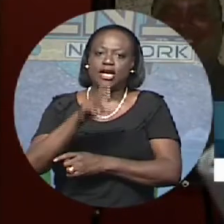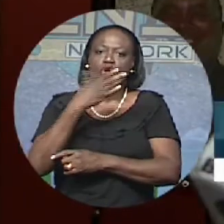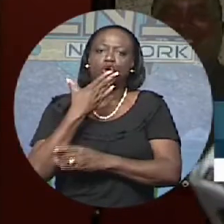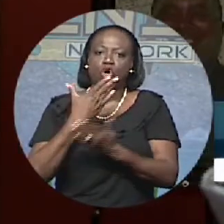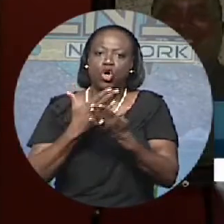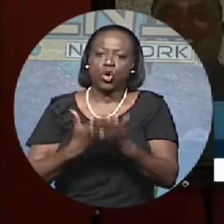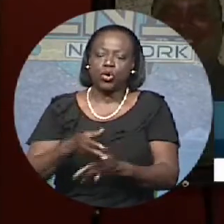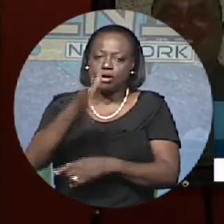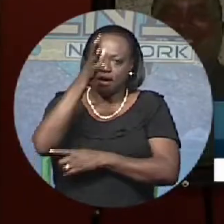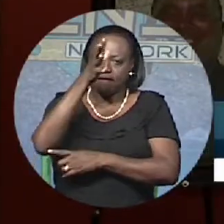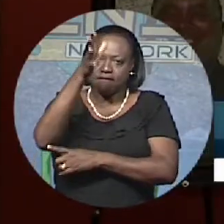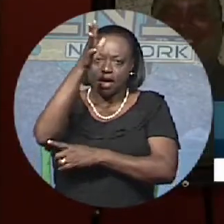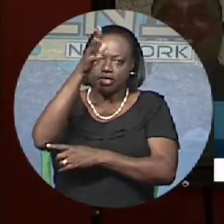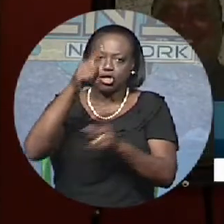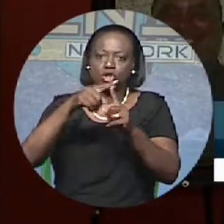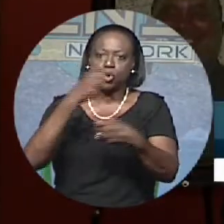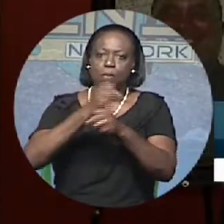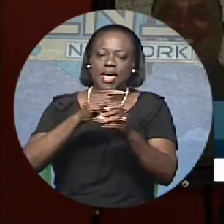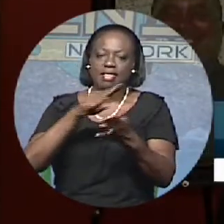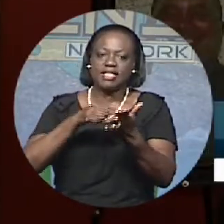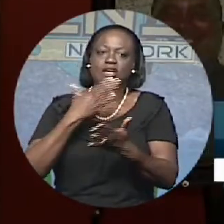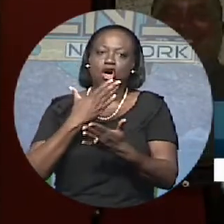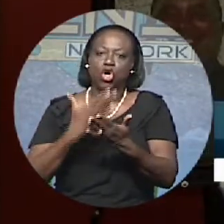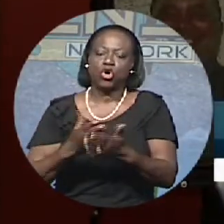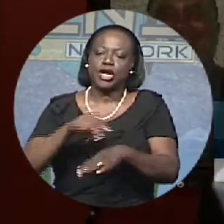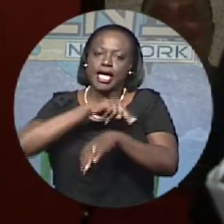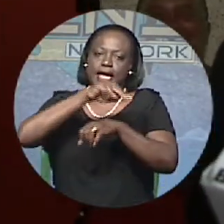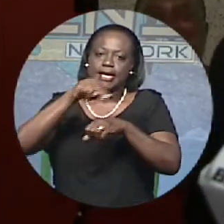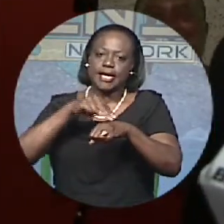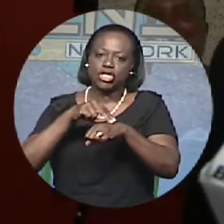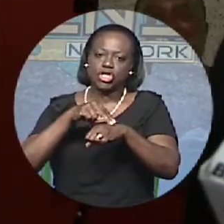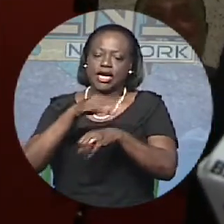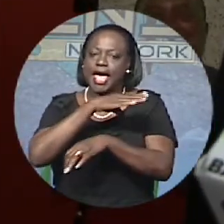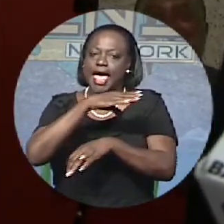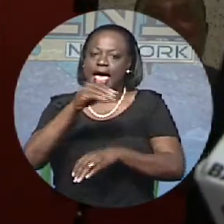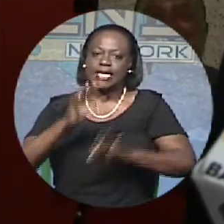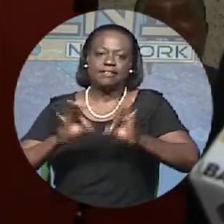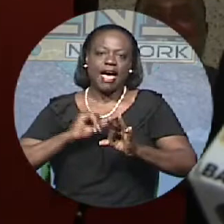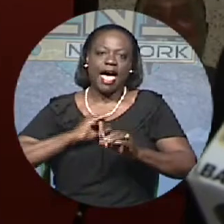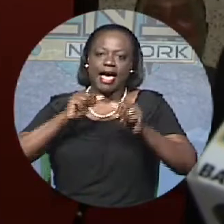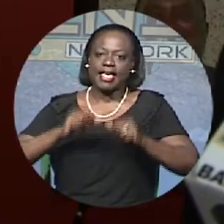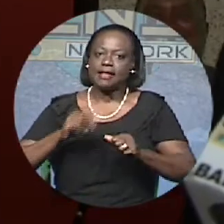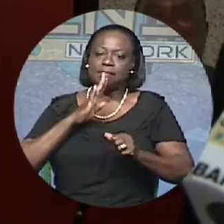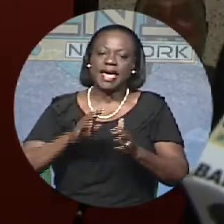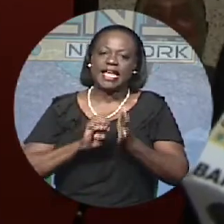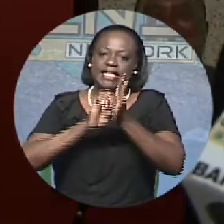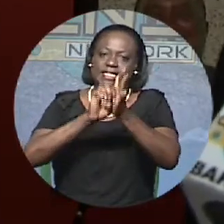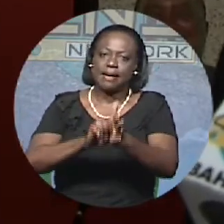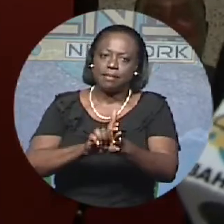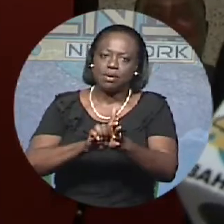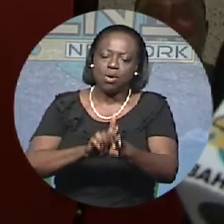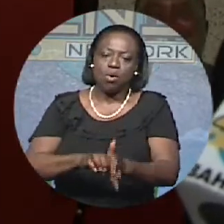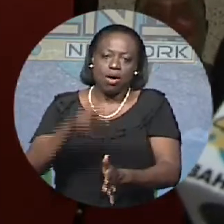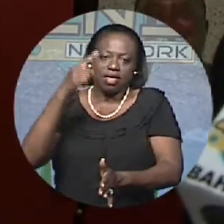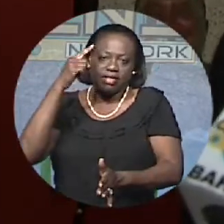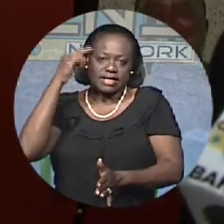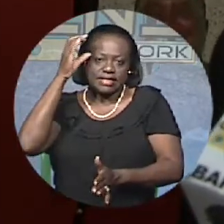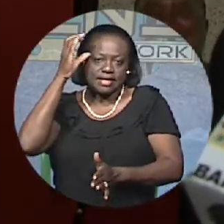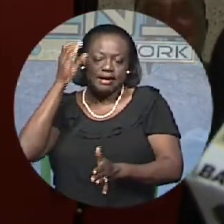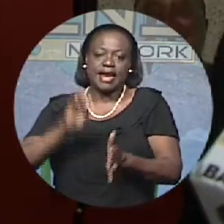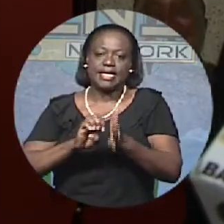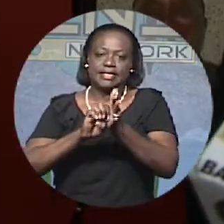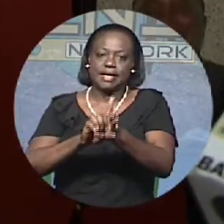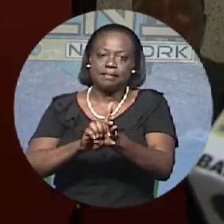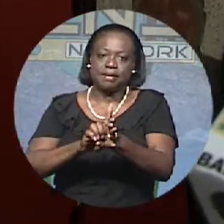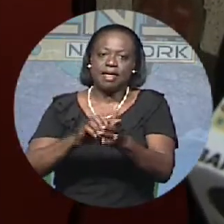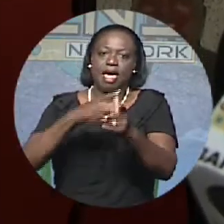fathers to make this a good nation. And if I could be an example or considered an example, it